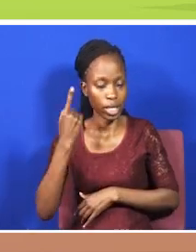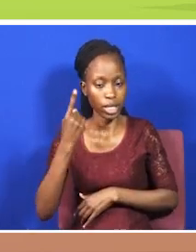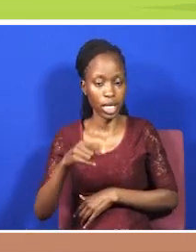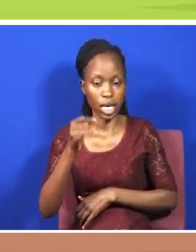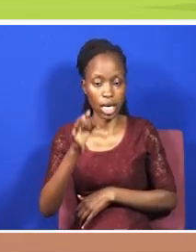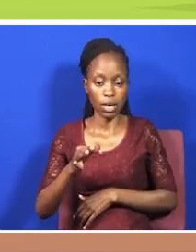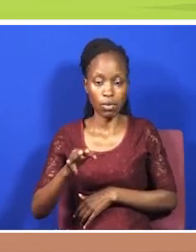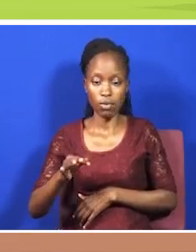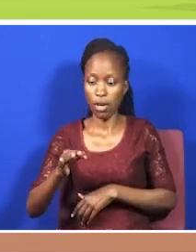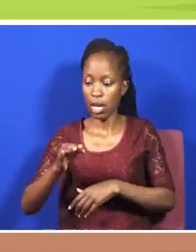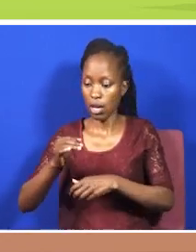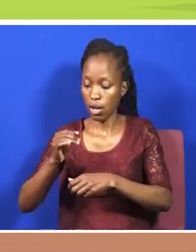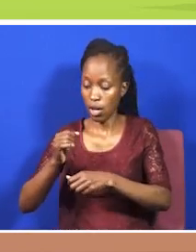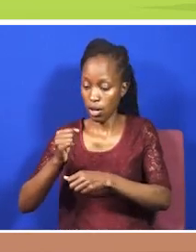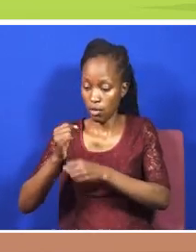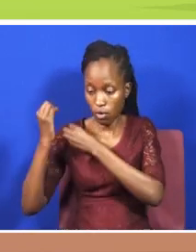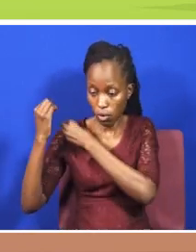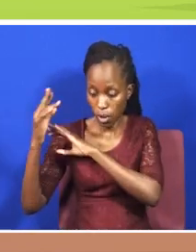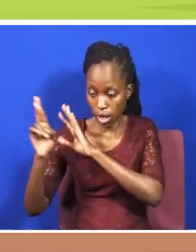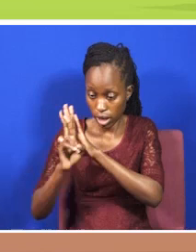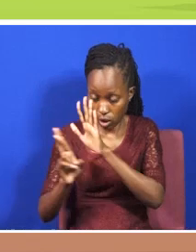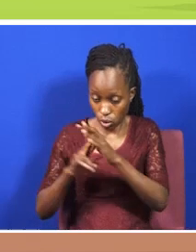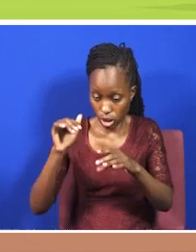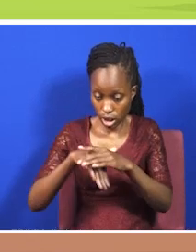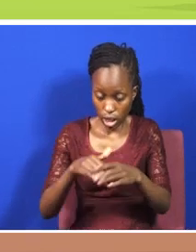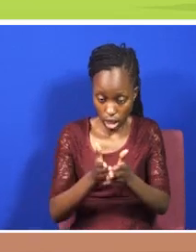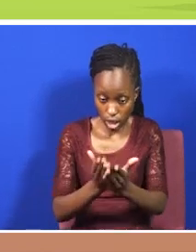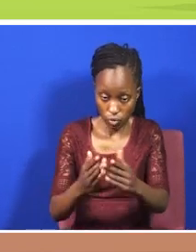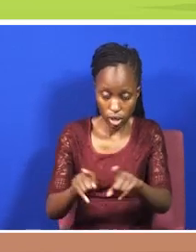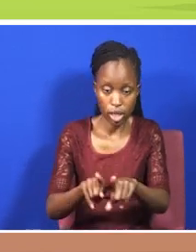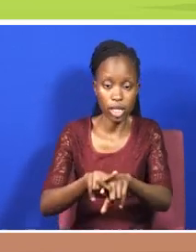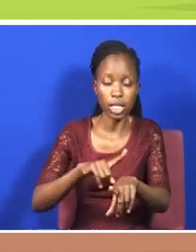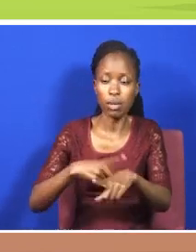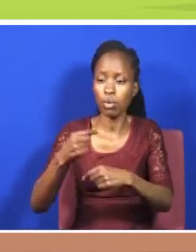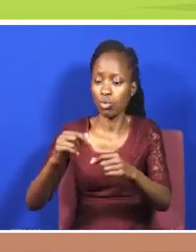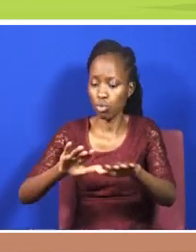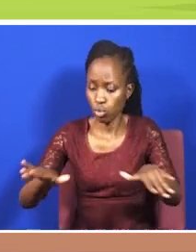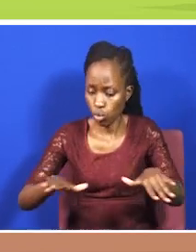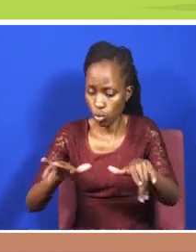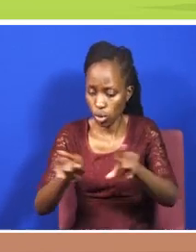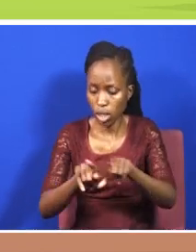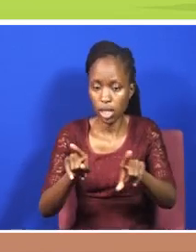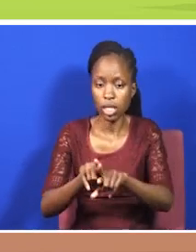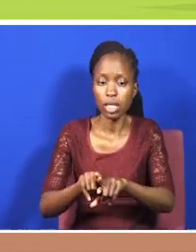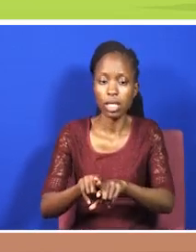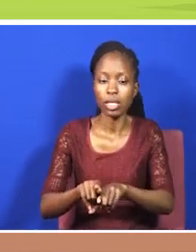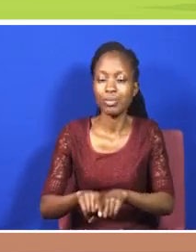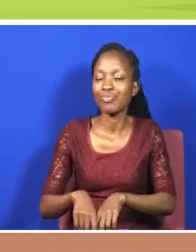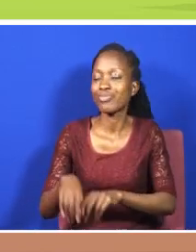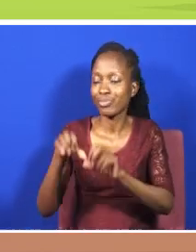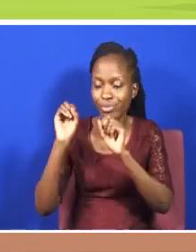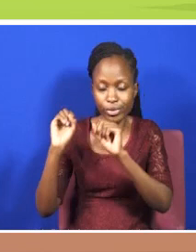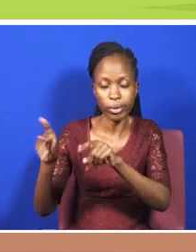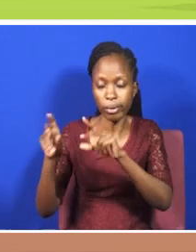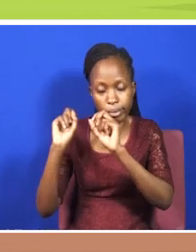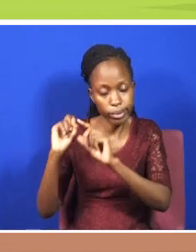in God. I totally get you. So if I stick to what I should do at the boat, and even when I go